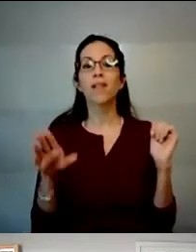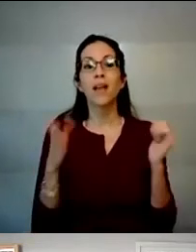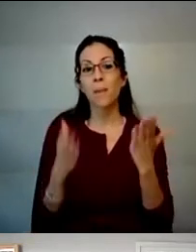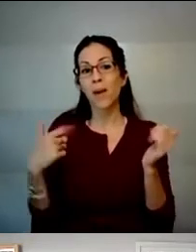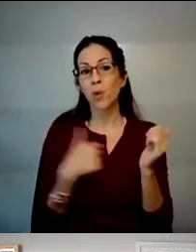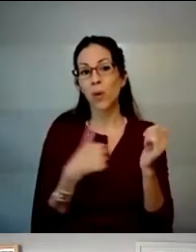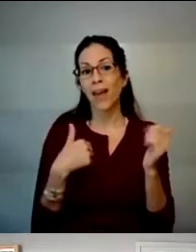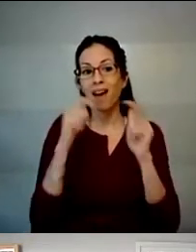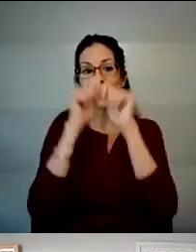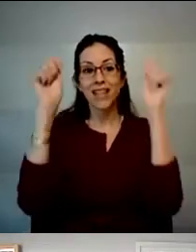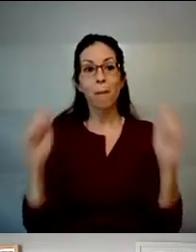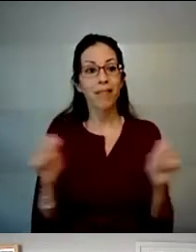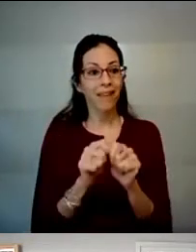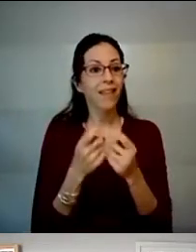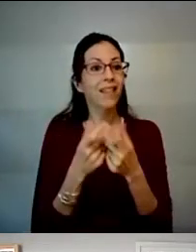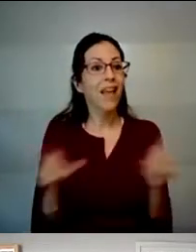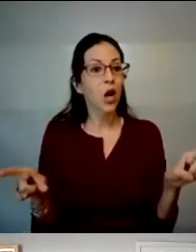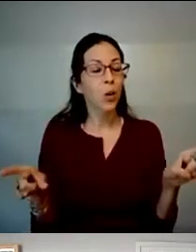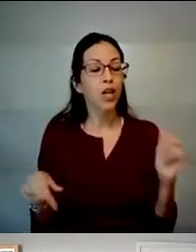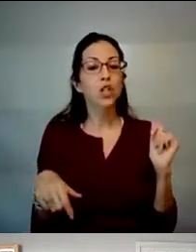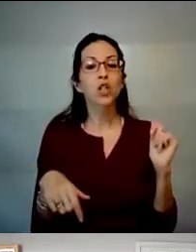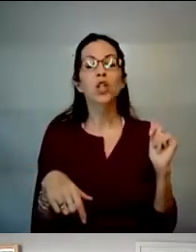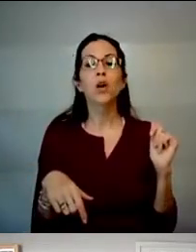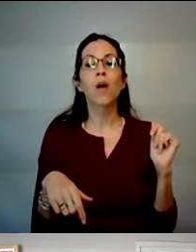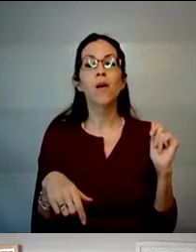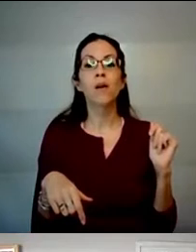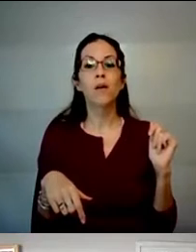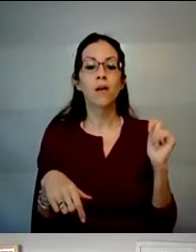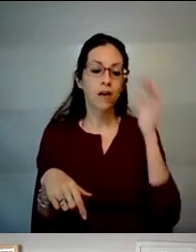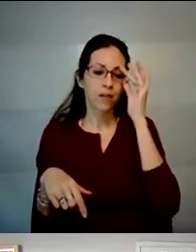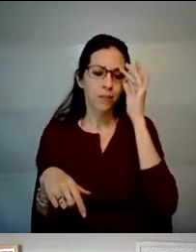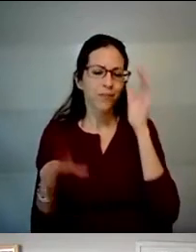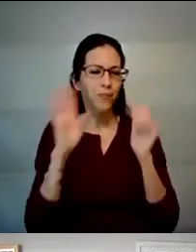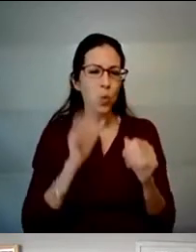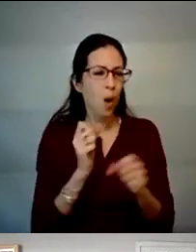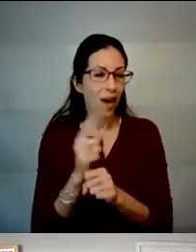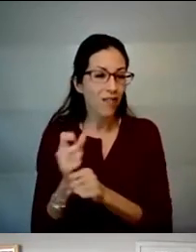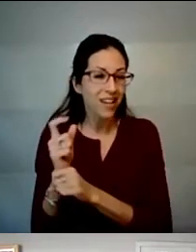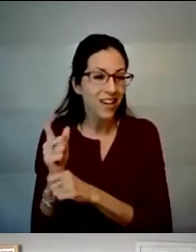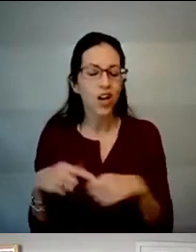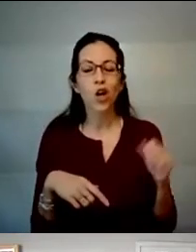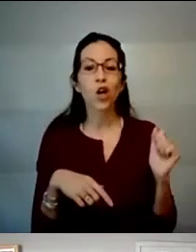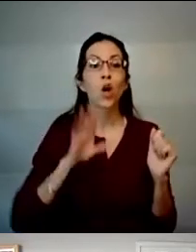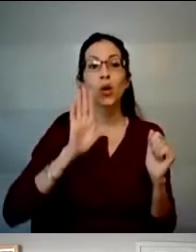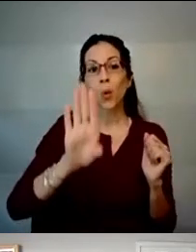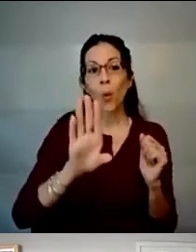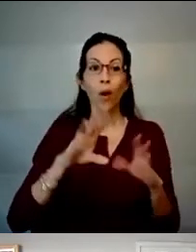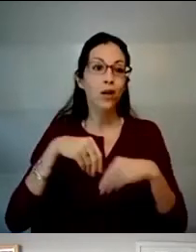language where we're like, you know, you're giving that we would maybe do every year. It's like, you're giving, you know, supports, the arts and